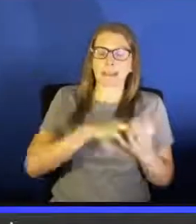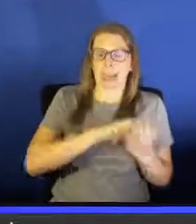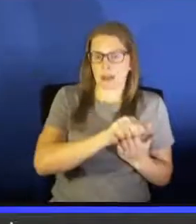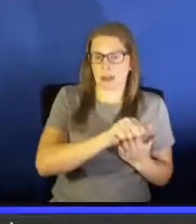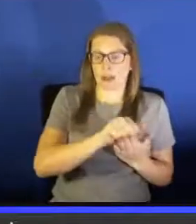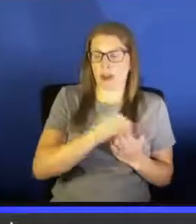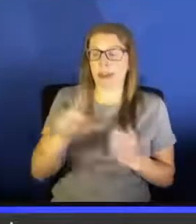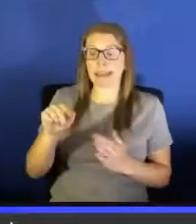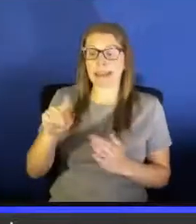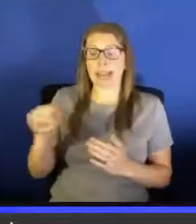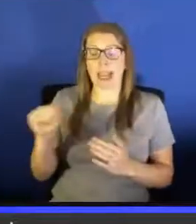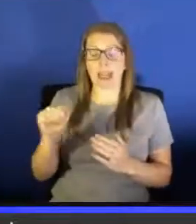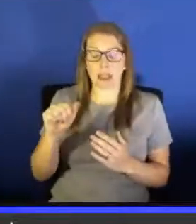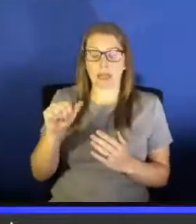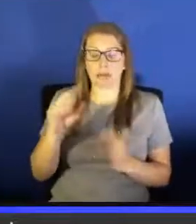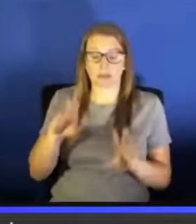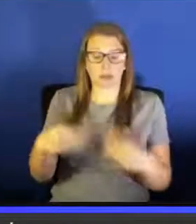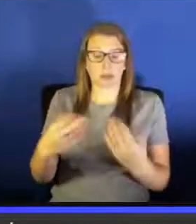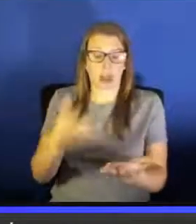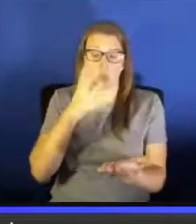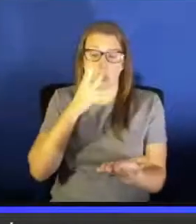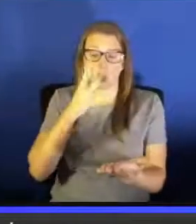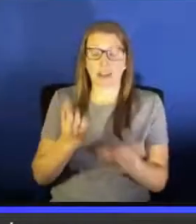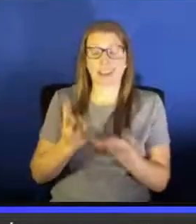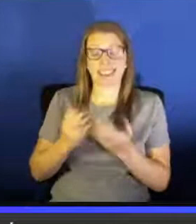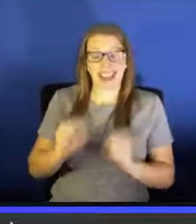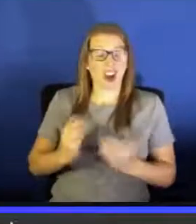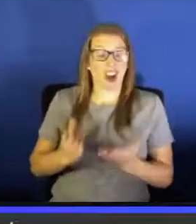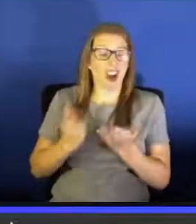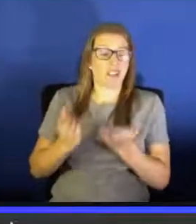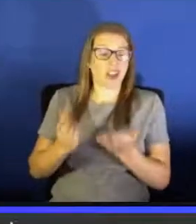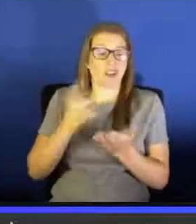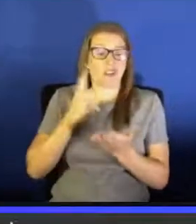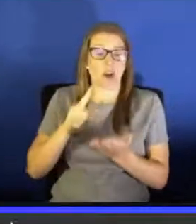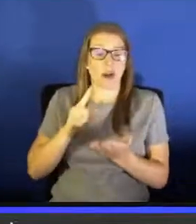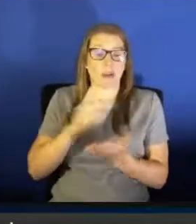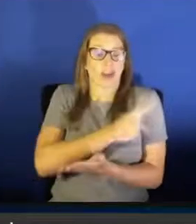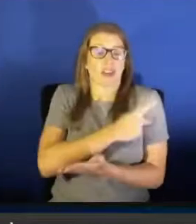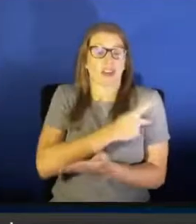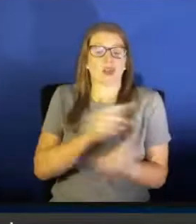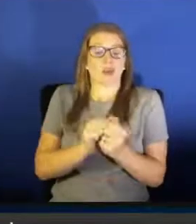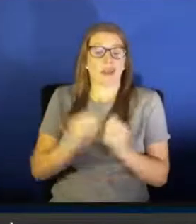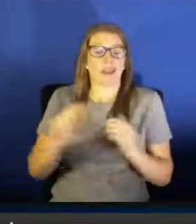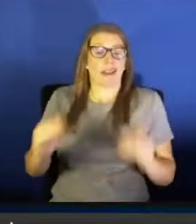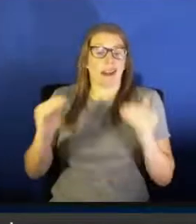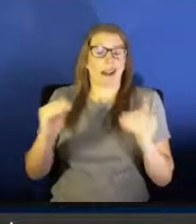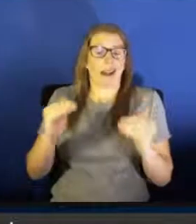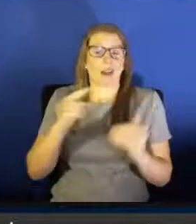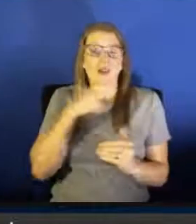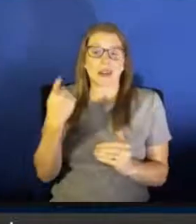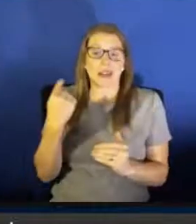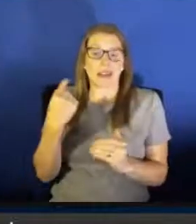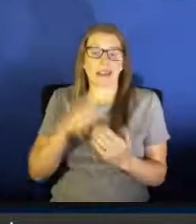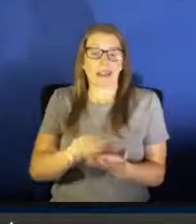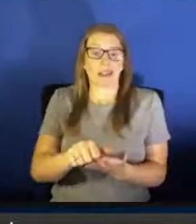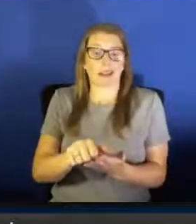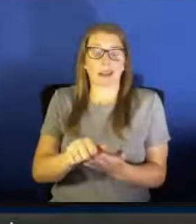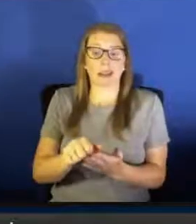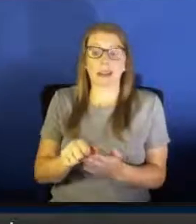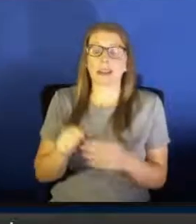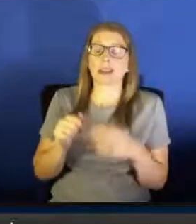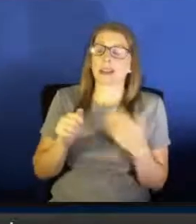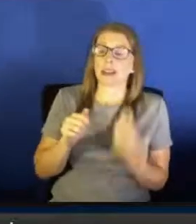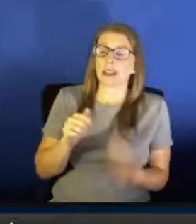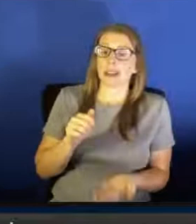along and allow us to offer it to more and more patients with higher risk cancers in the future. Dr. Wolf Birchfield, I guess this is where that statement, where you get your health